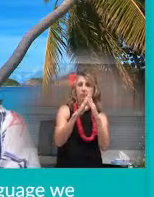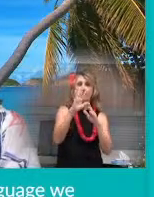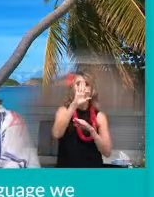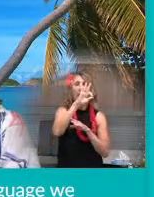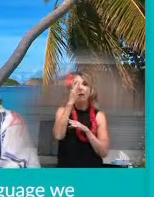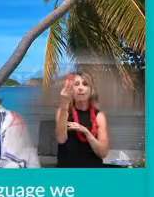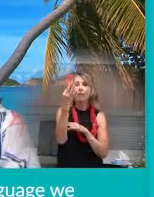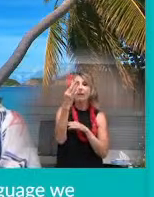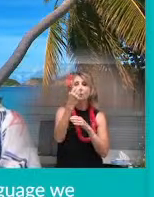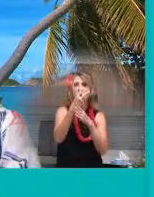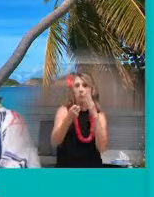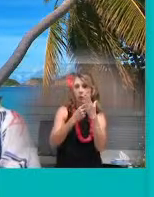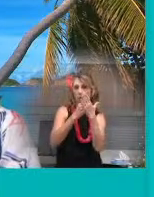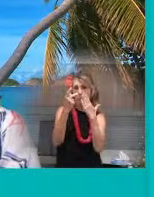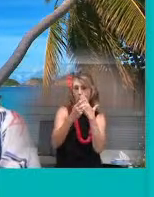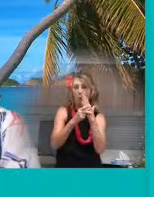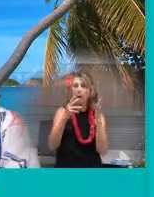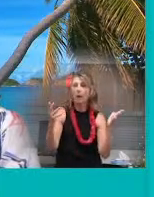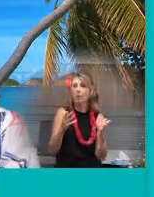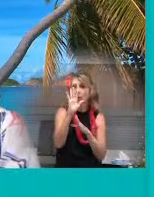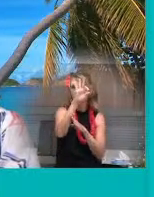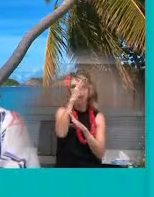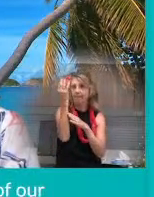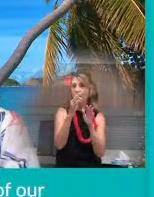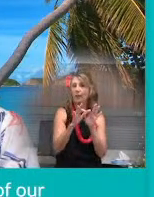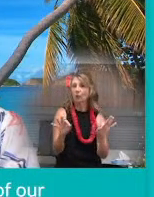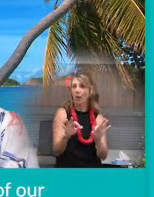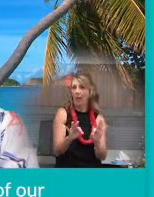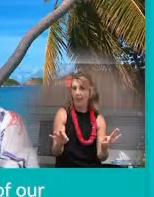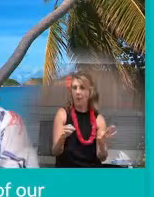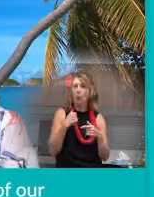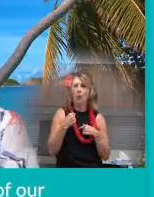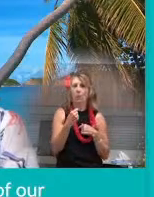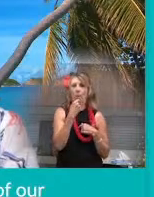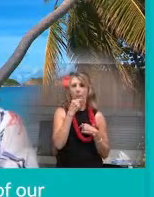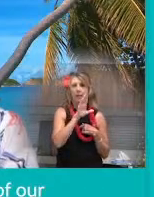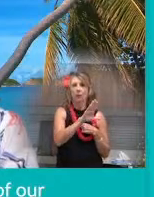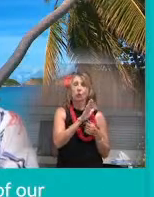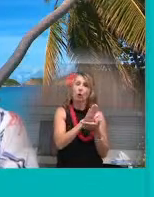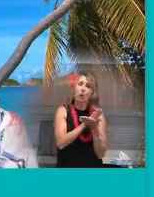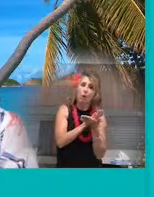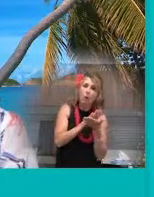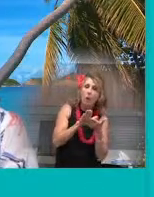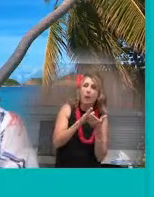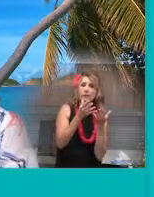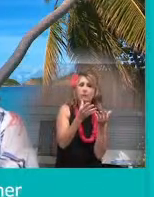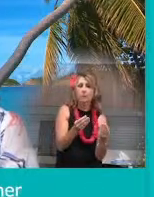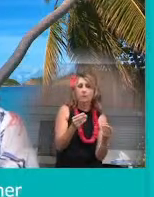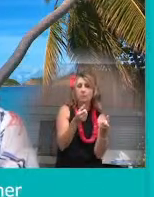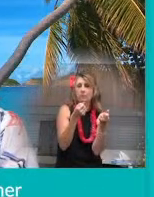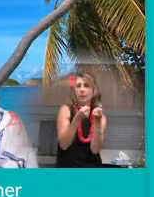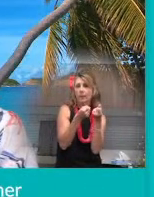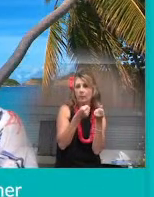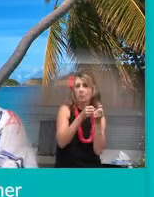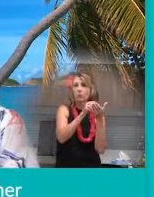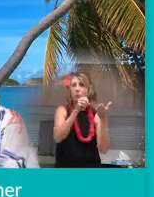French language. We will miss her kindness, gentleness, and her support of our students and